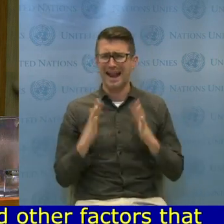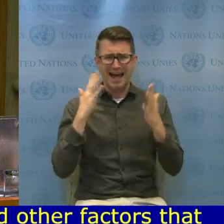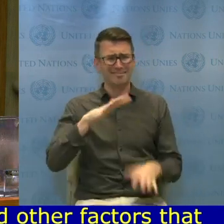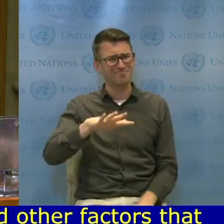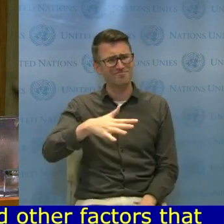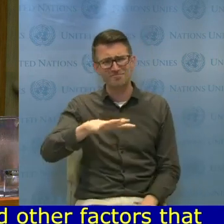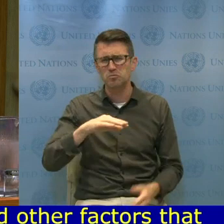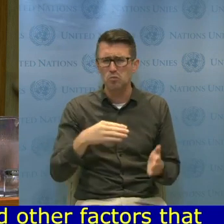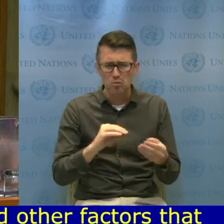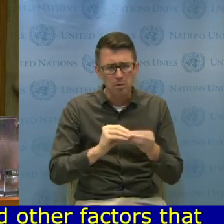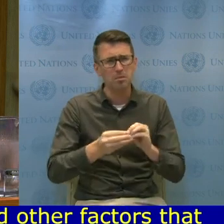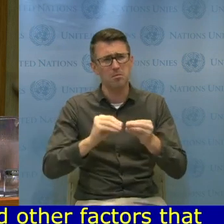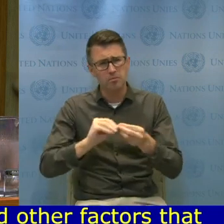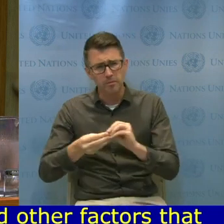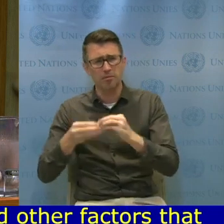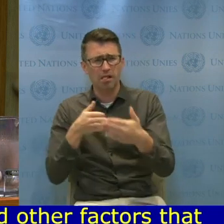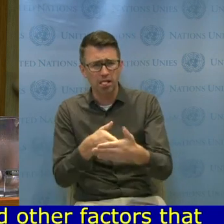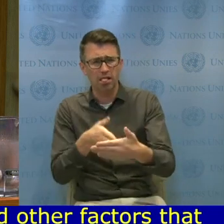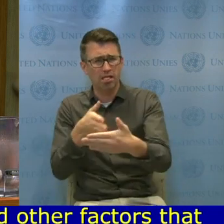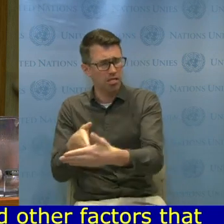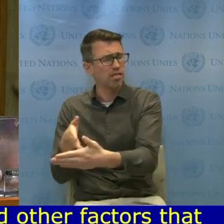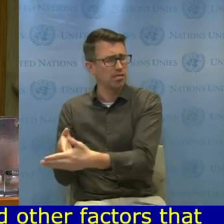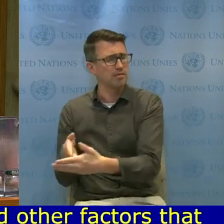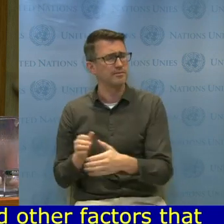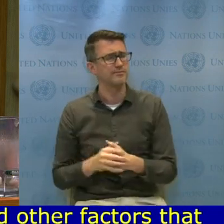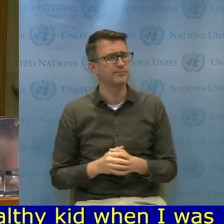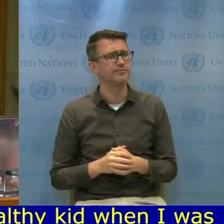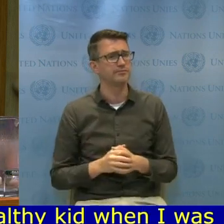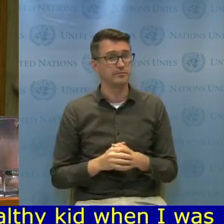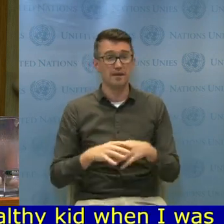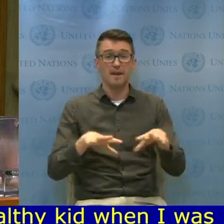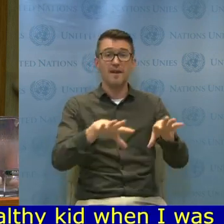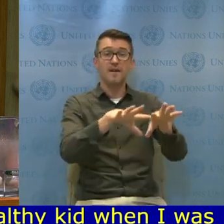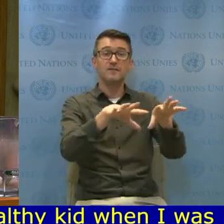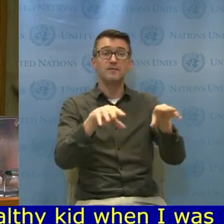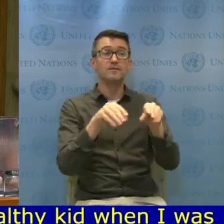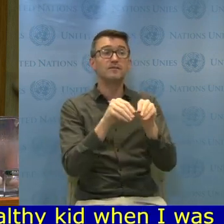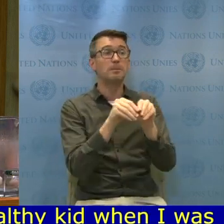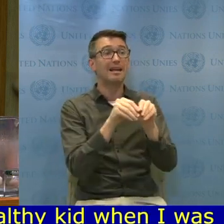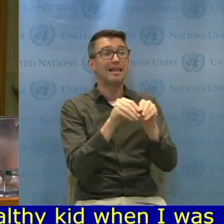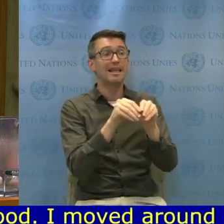I was removed from my family home and put into a foster care system.